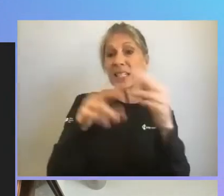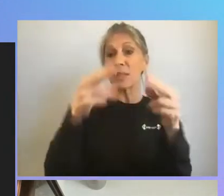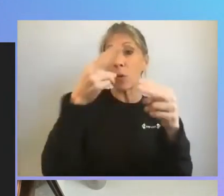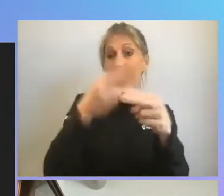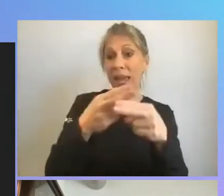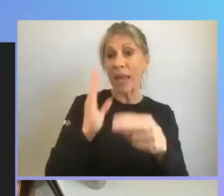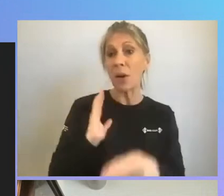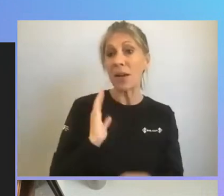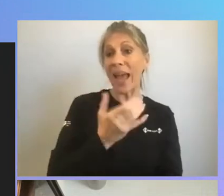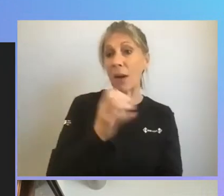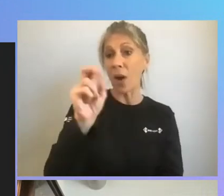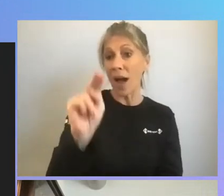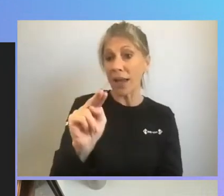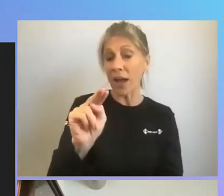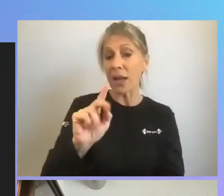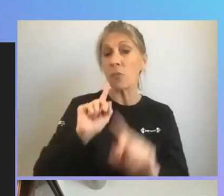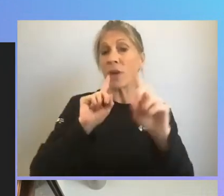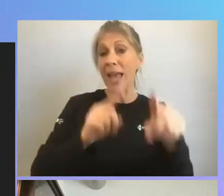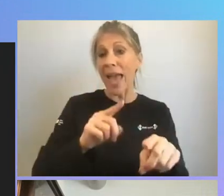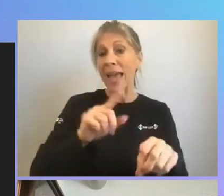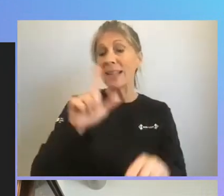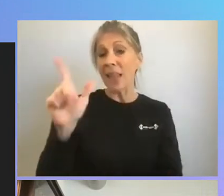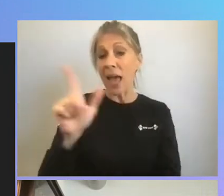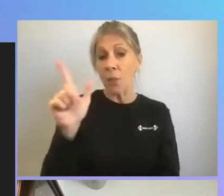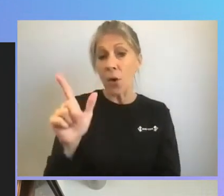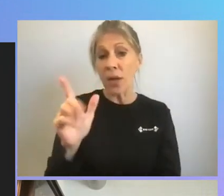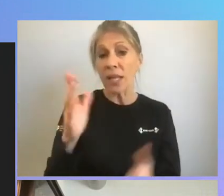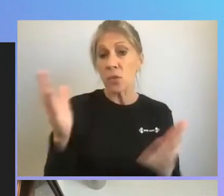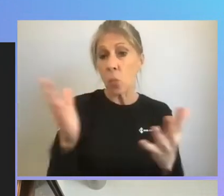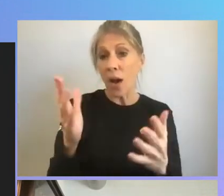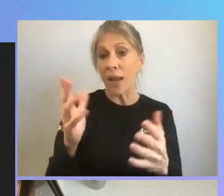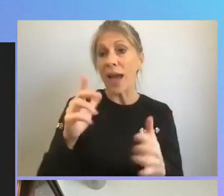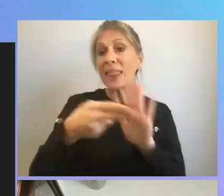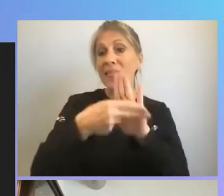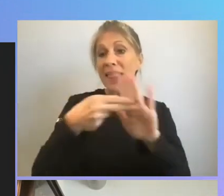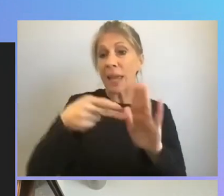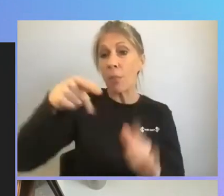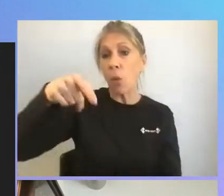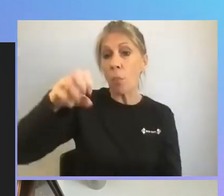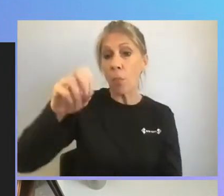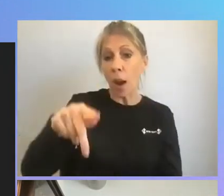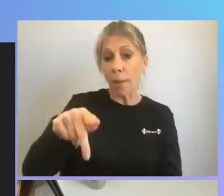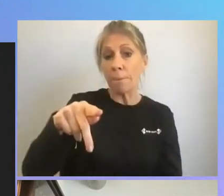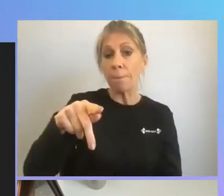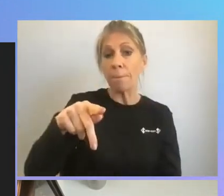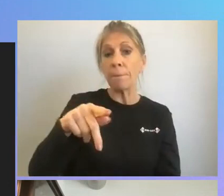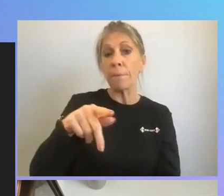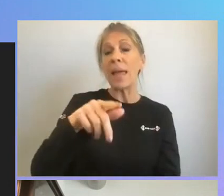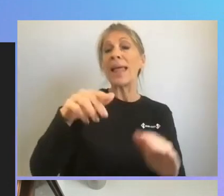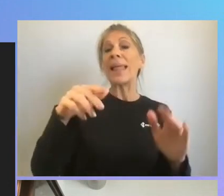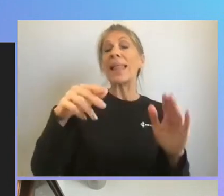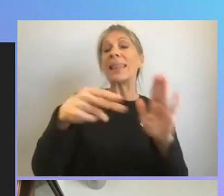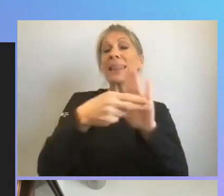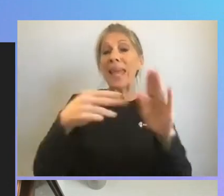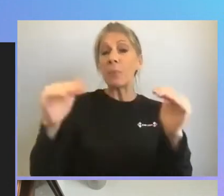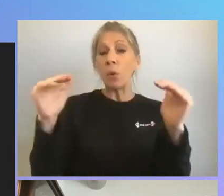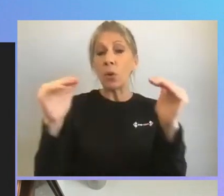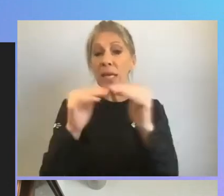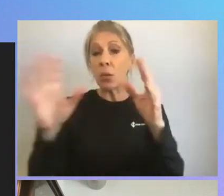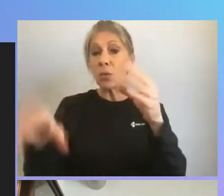in our React component library is via a label prop. So I can set label equals add